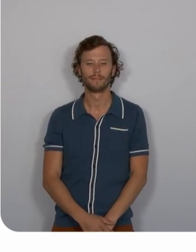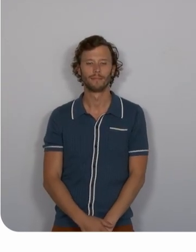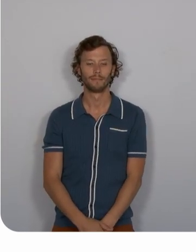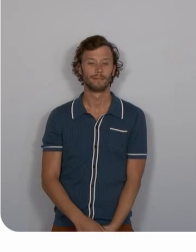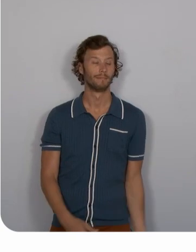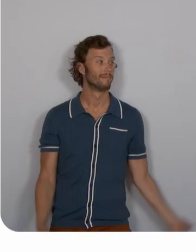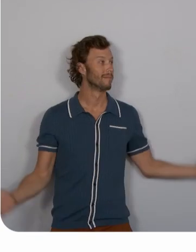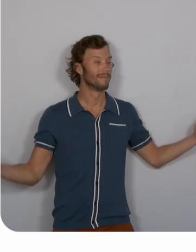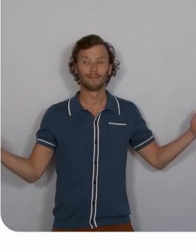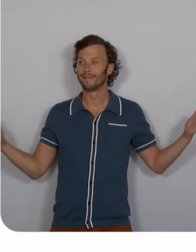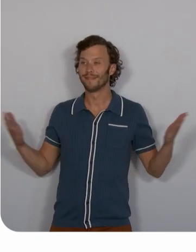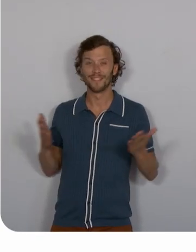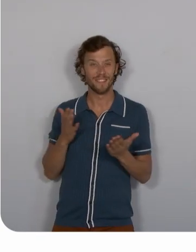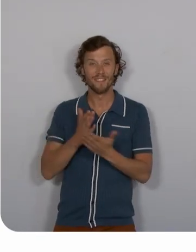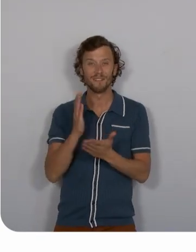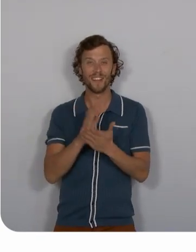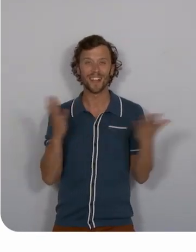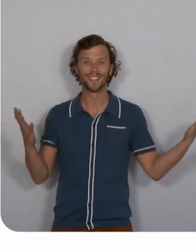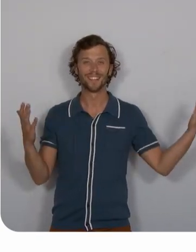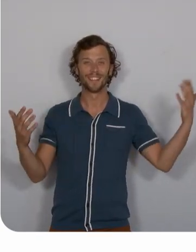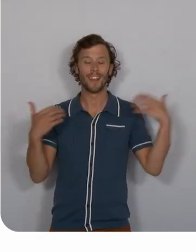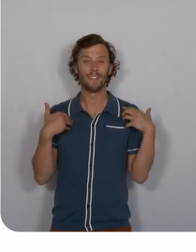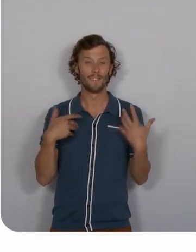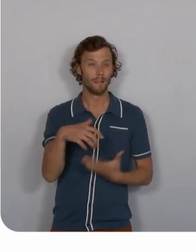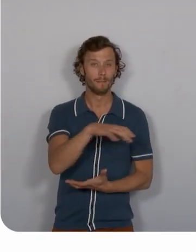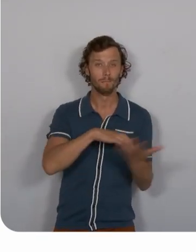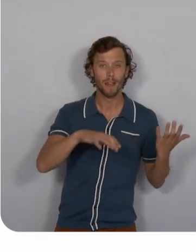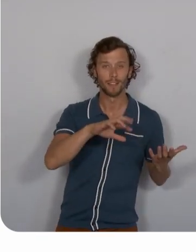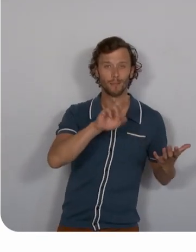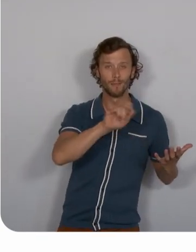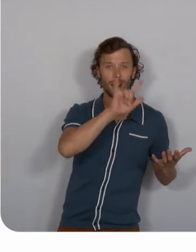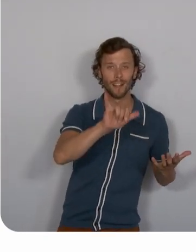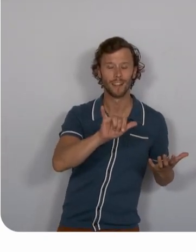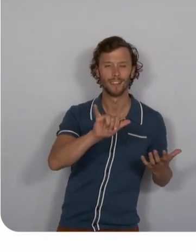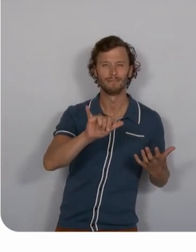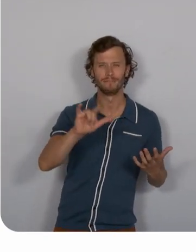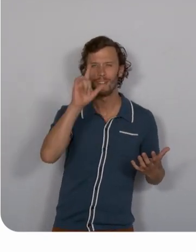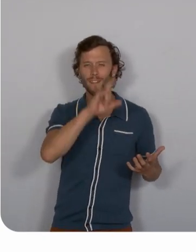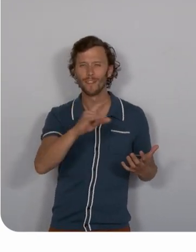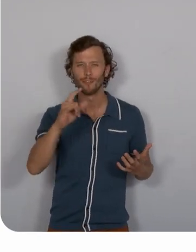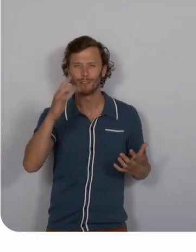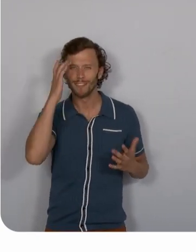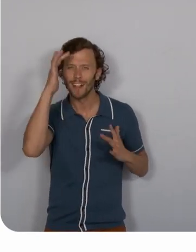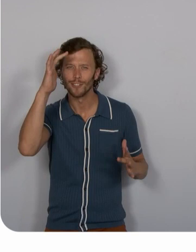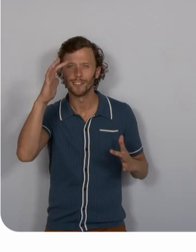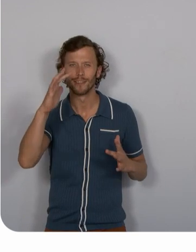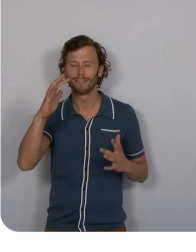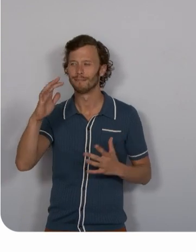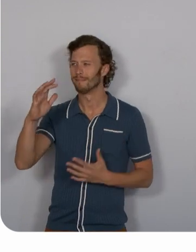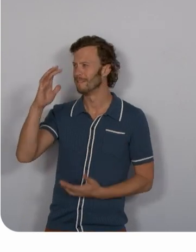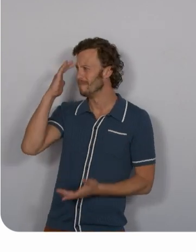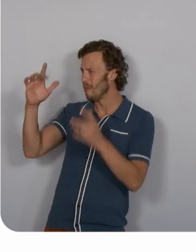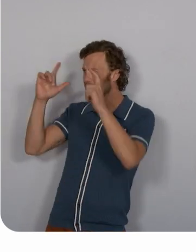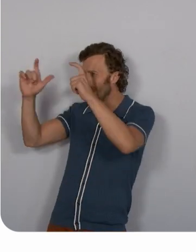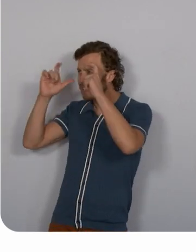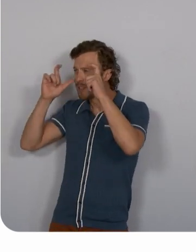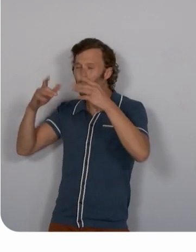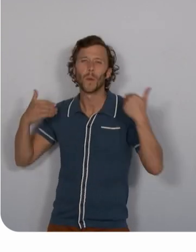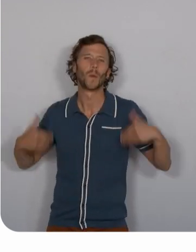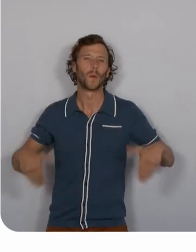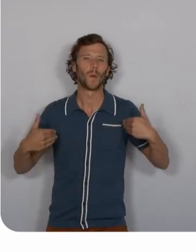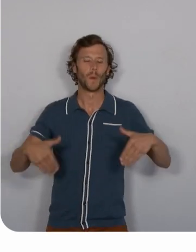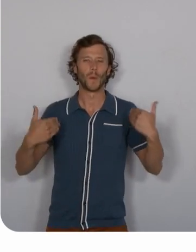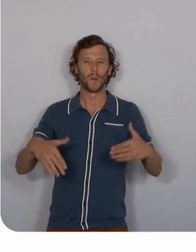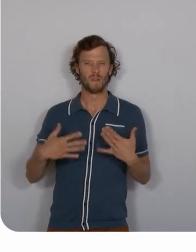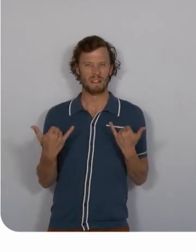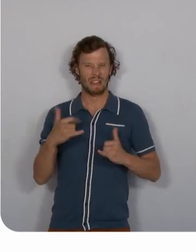All right, we got mixed reality, artificial intelligence, smart glasses. It's a fun time to see the future taking shape